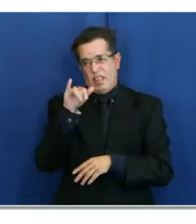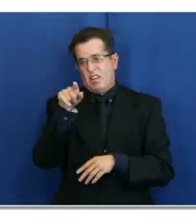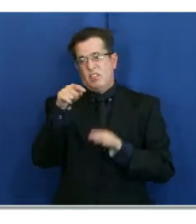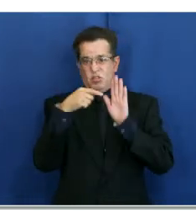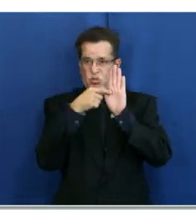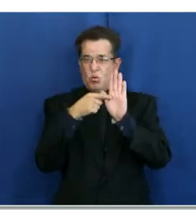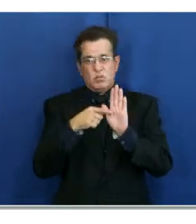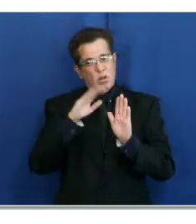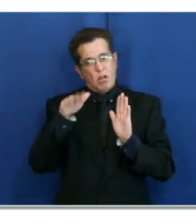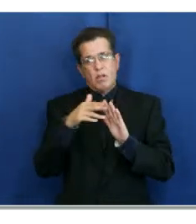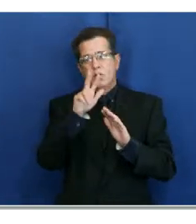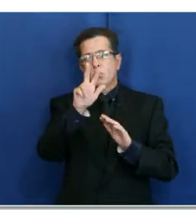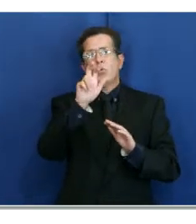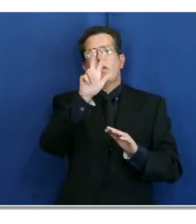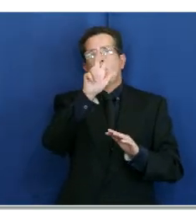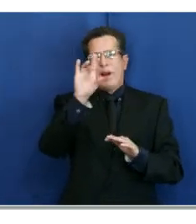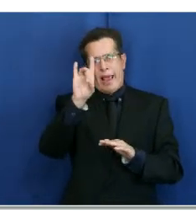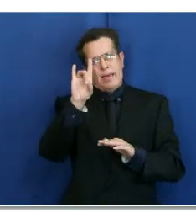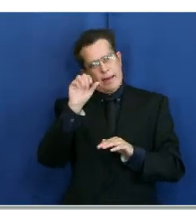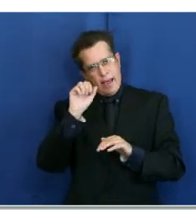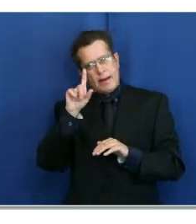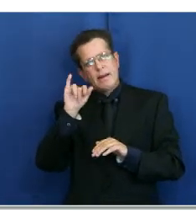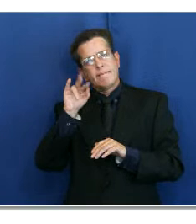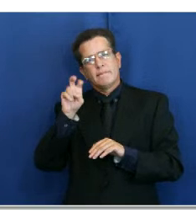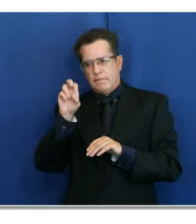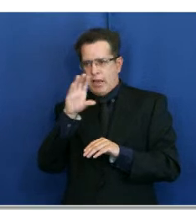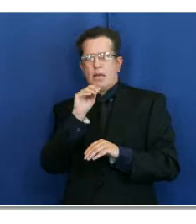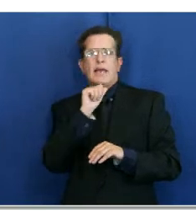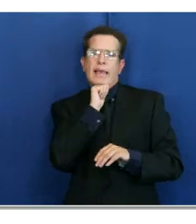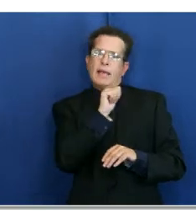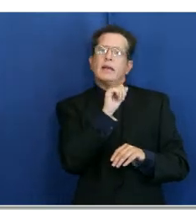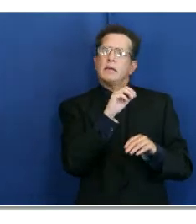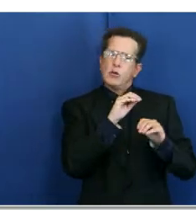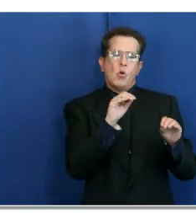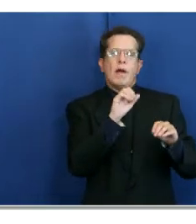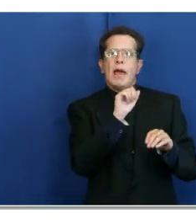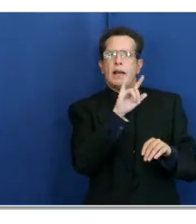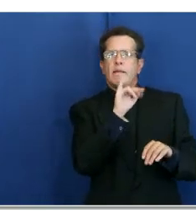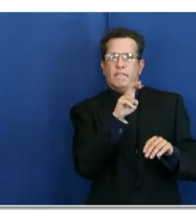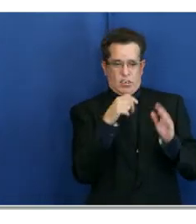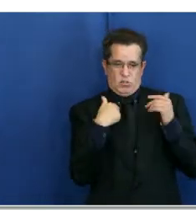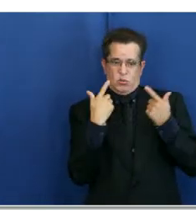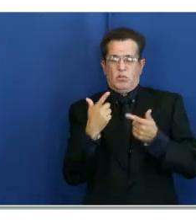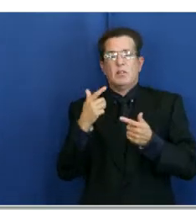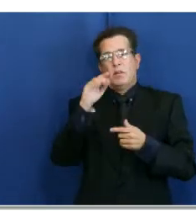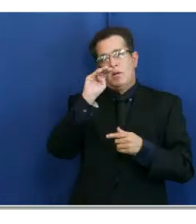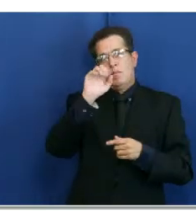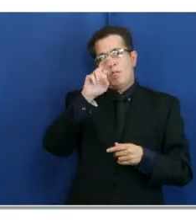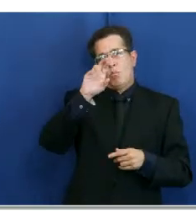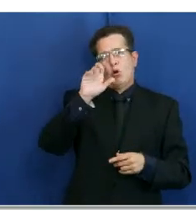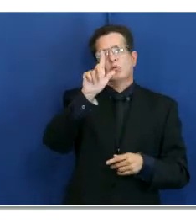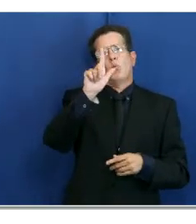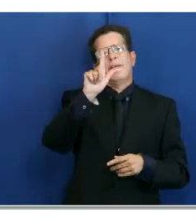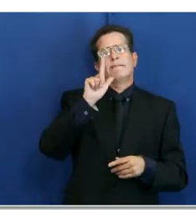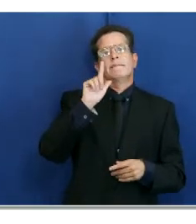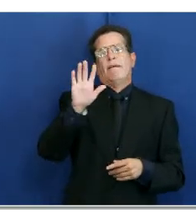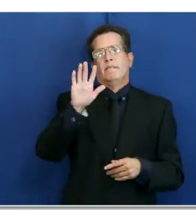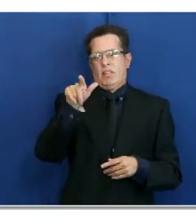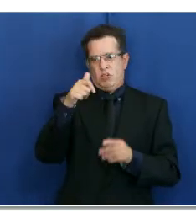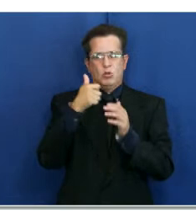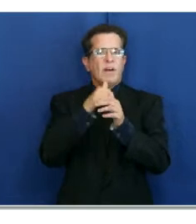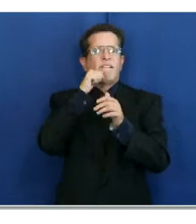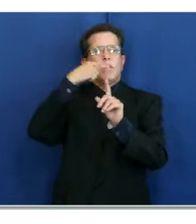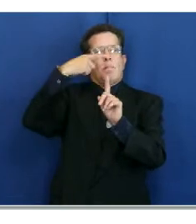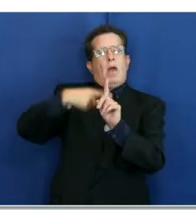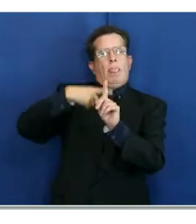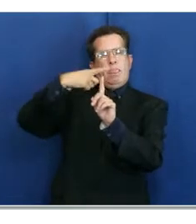all 238 active and inactive community setting outbreaks since March 25th by month, and that's